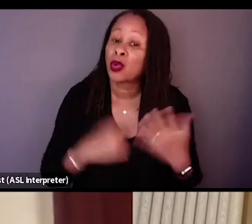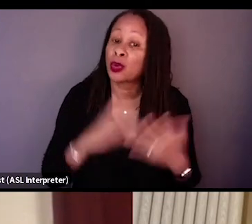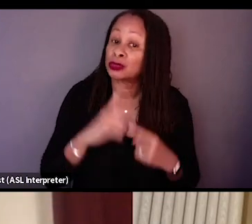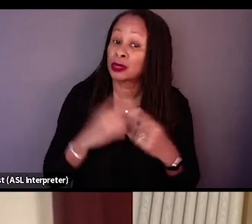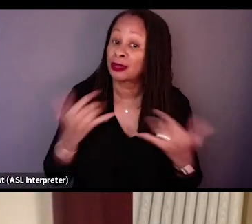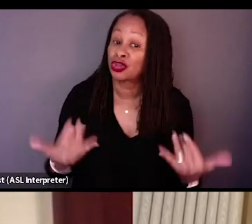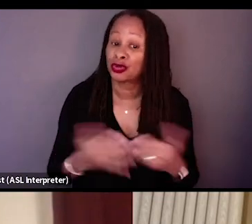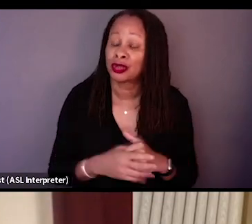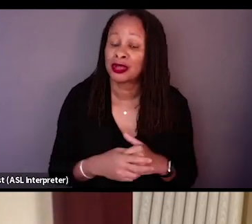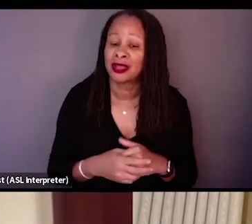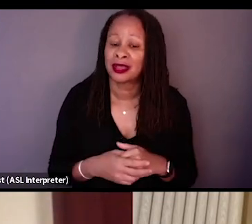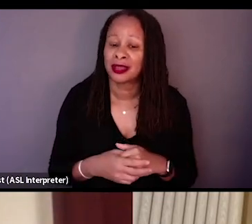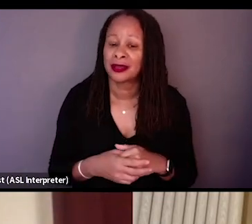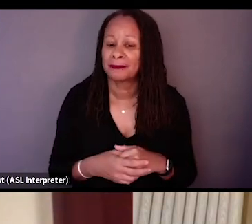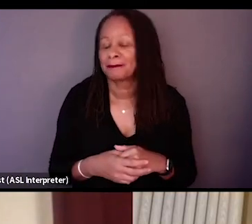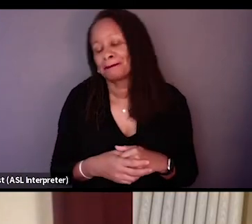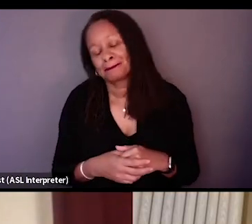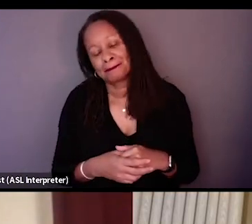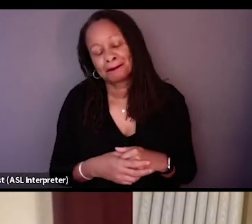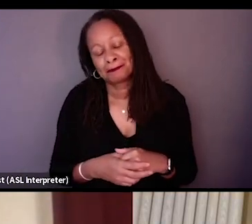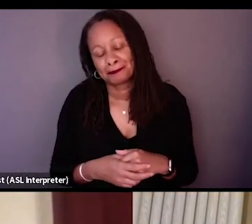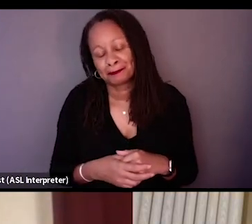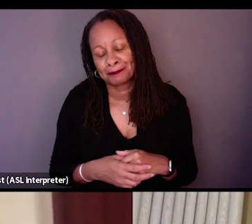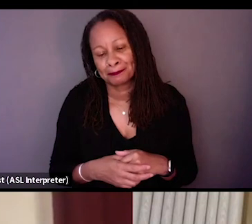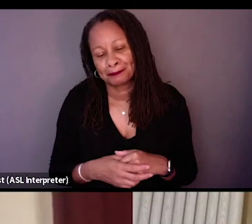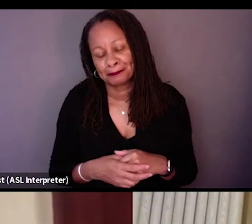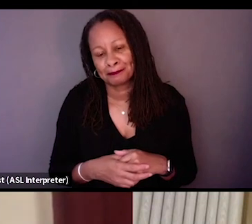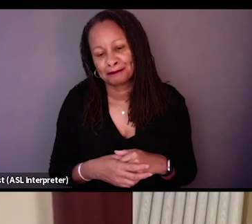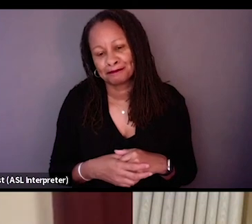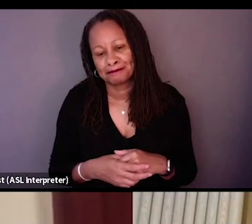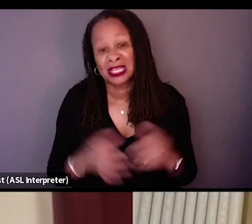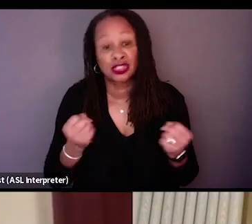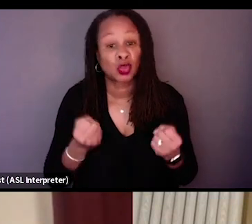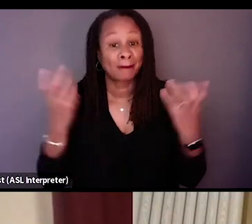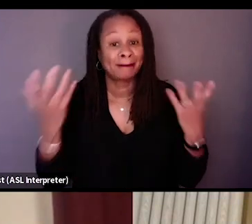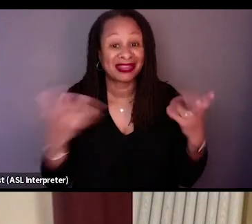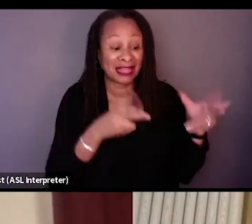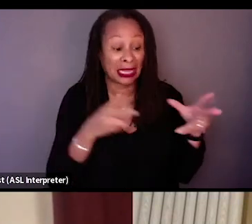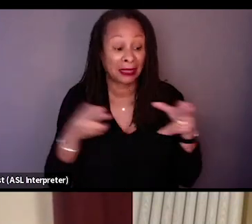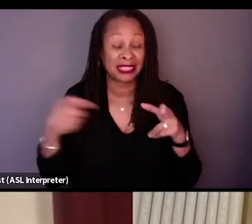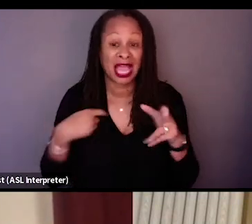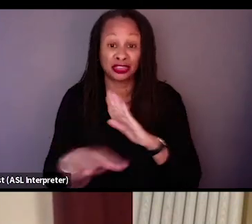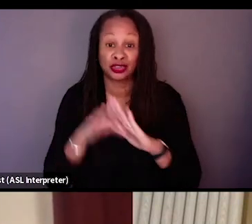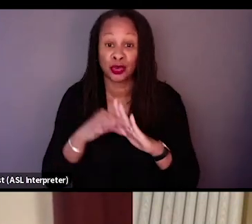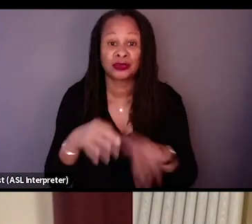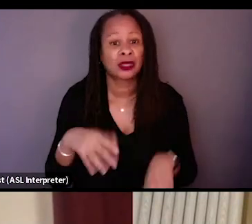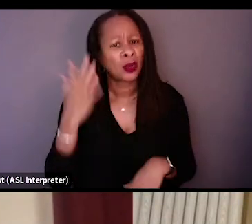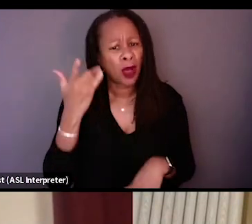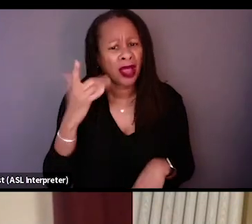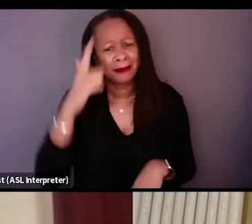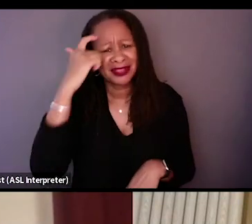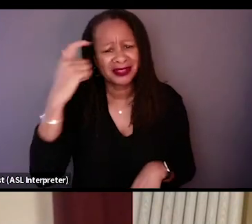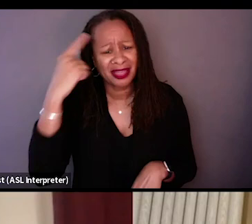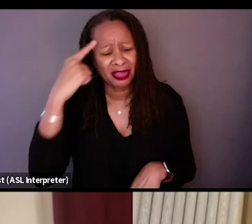here, so many of the scenes that are in this movie, the clips that I chose were chosen because I thought they were really powerful